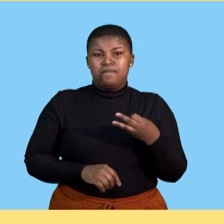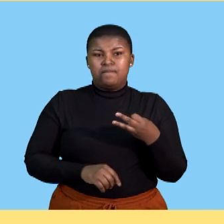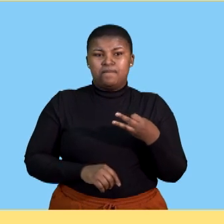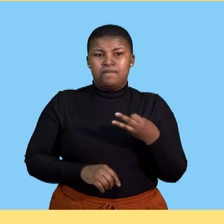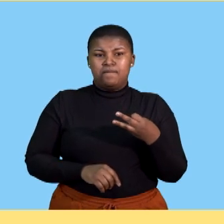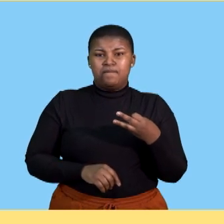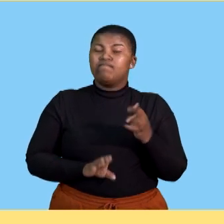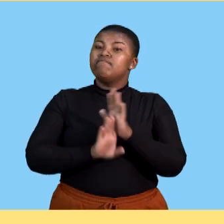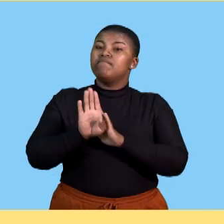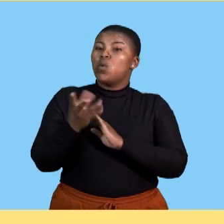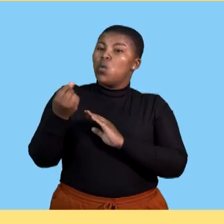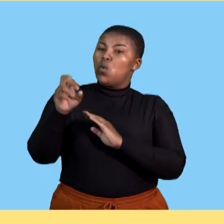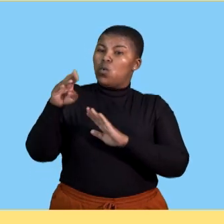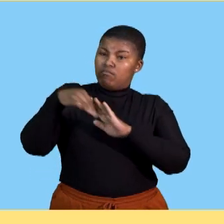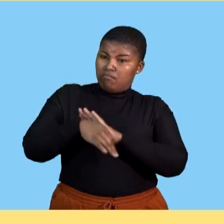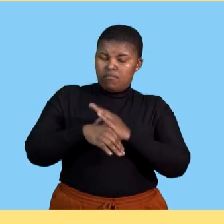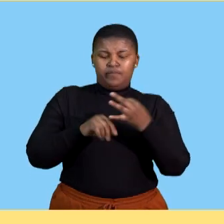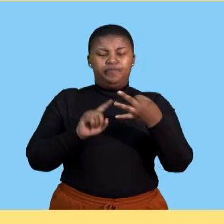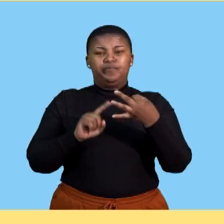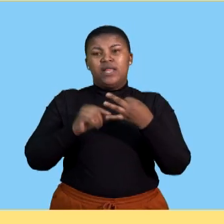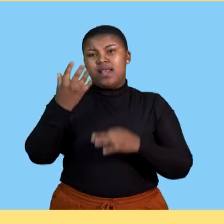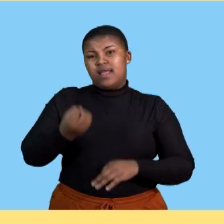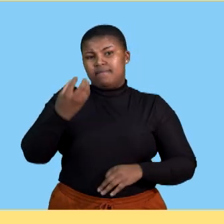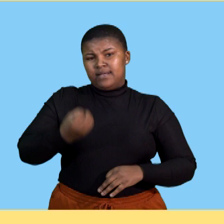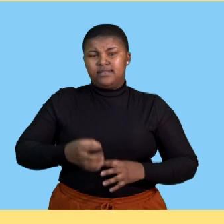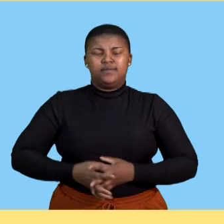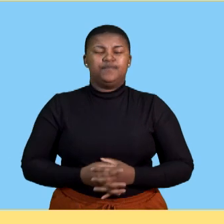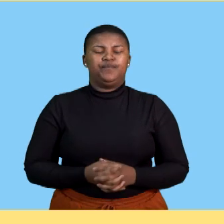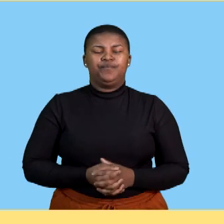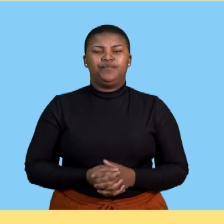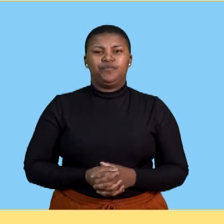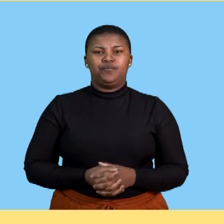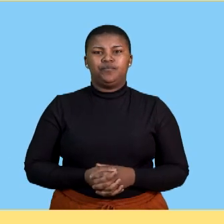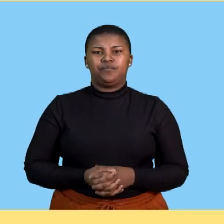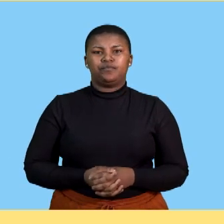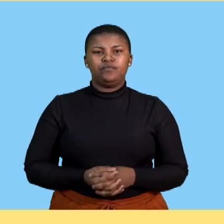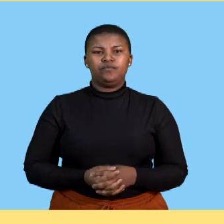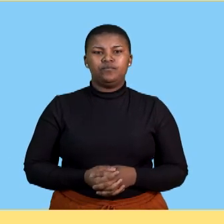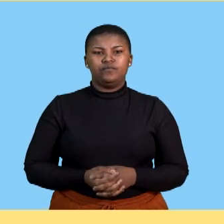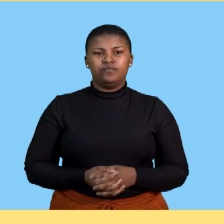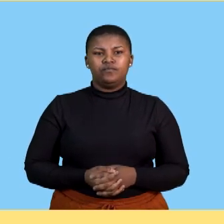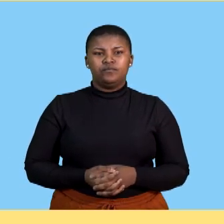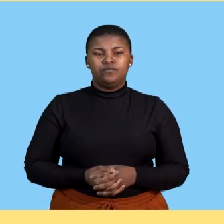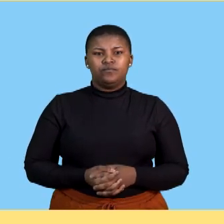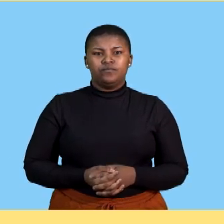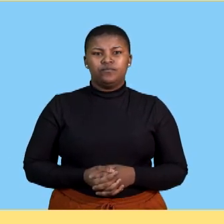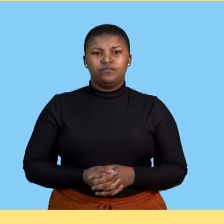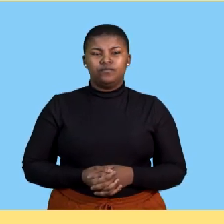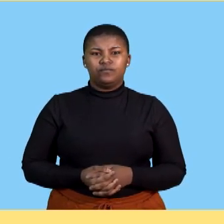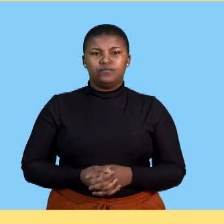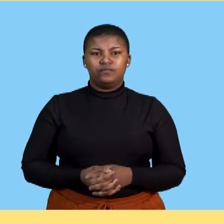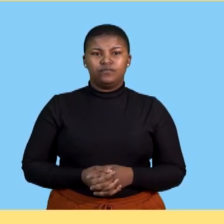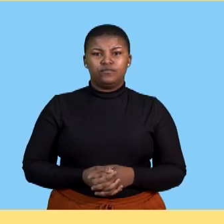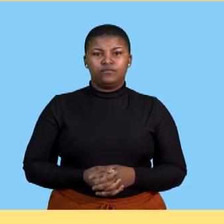2, the trend, number 3, figures. All right,